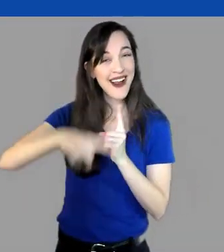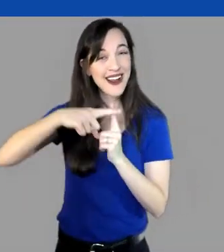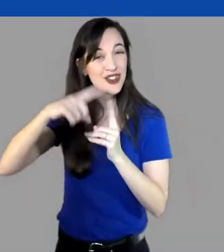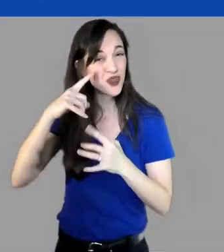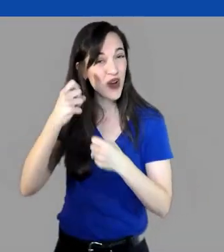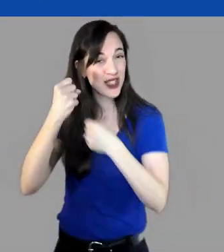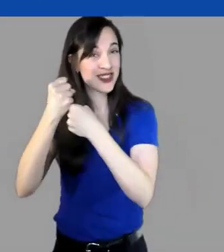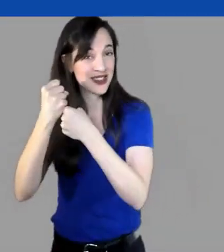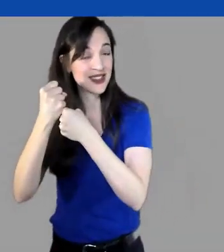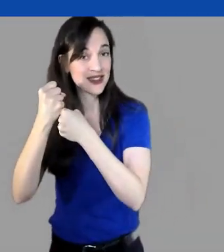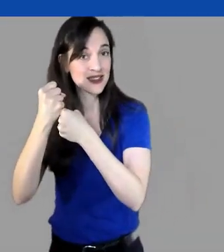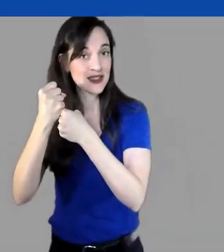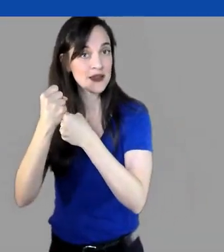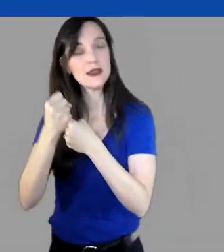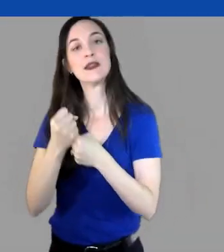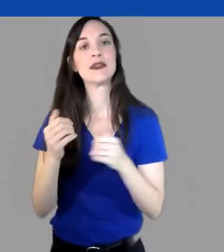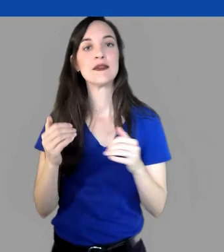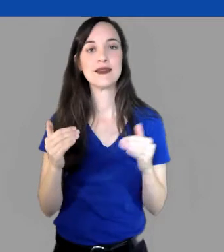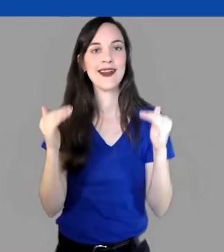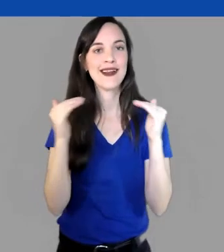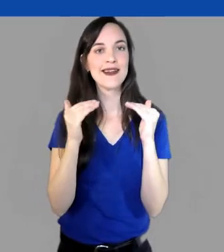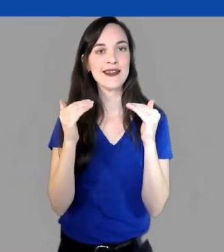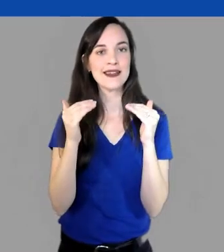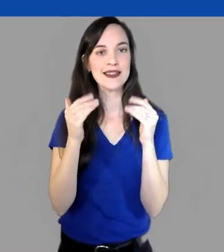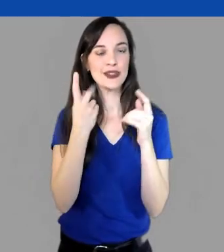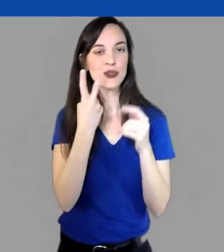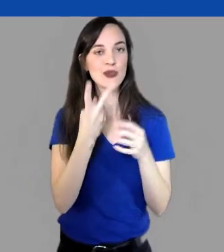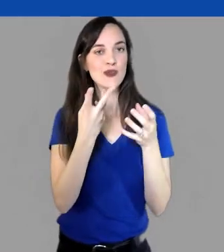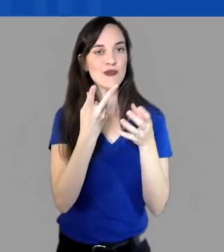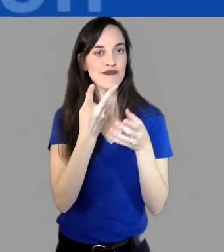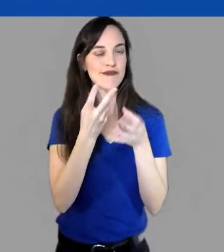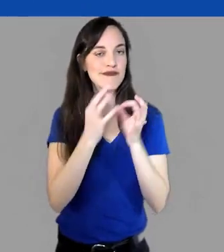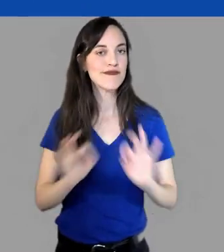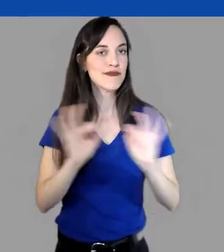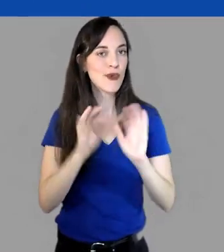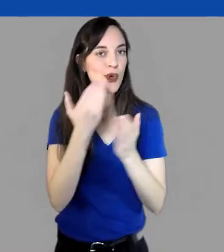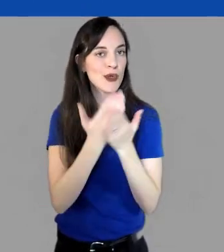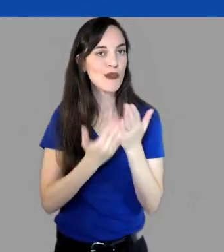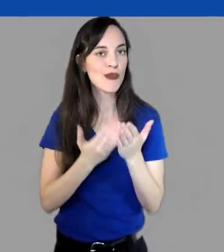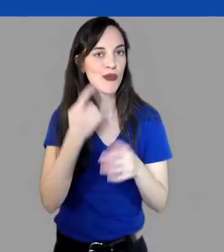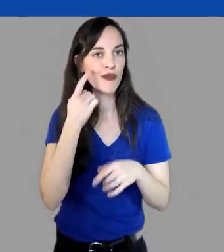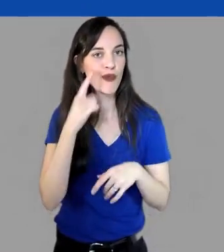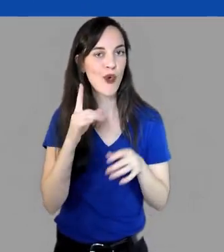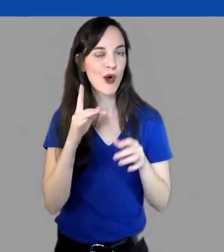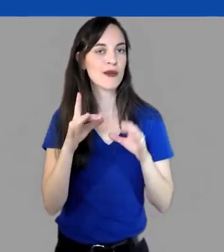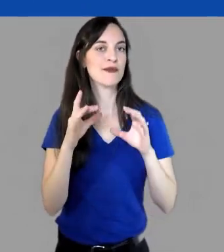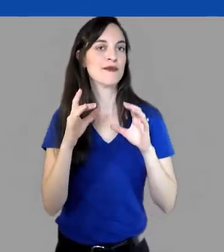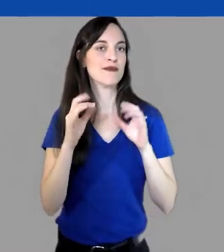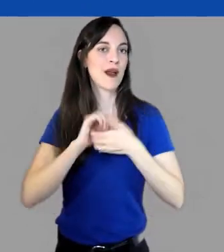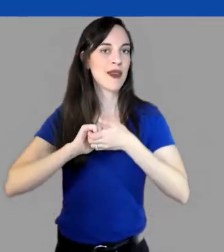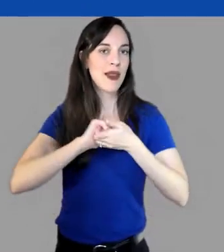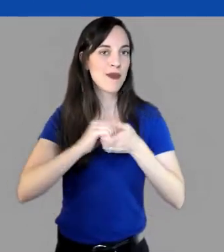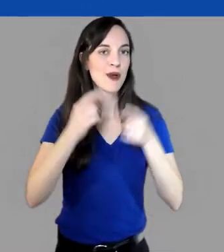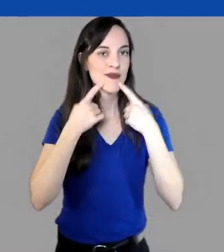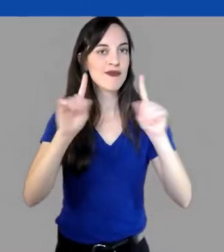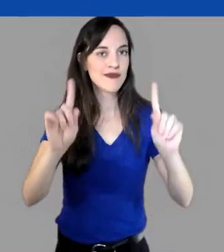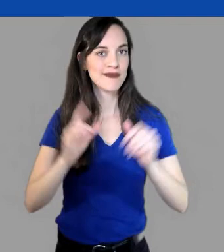Communication skills And trust Are two key components of collaborating effectively